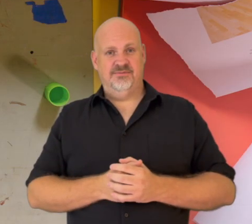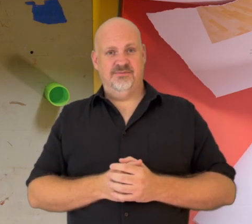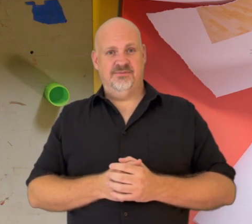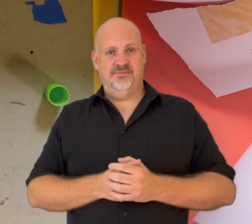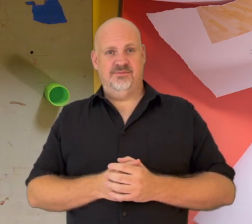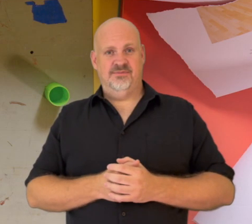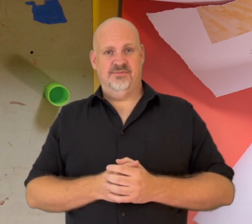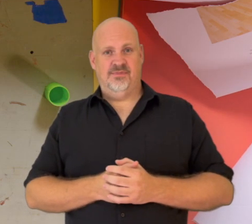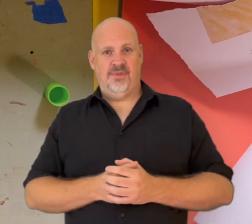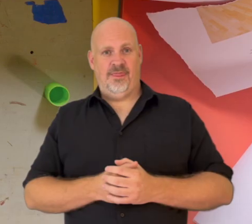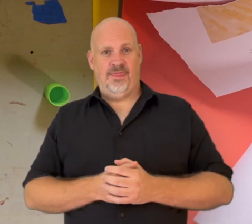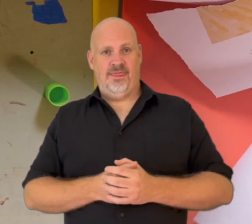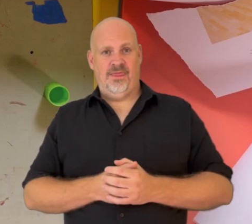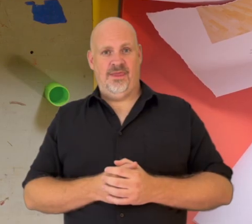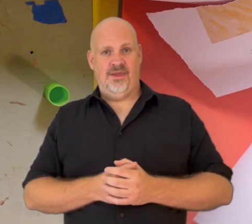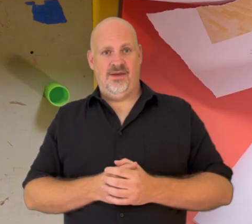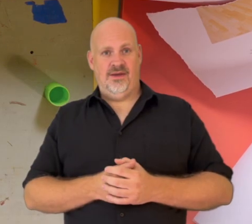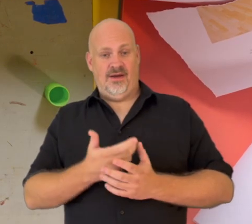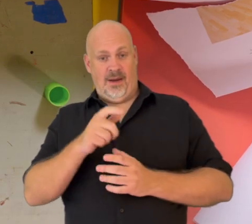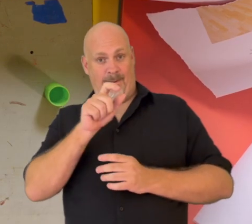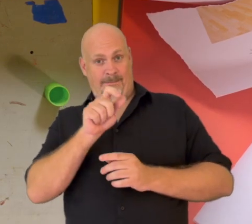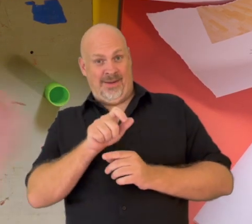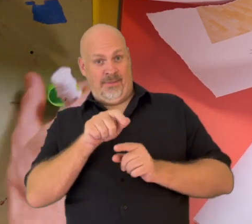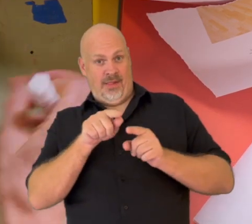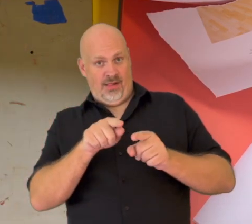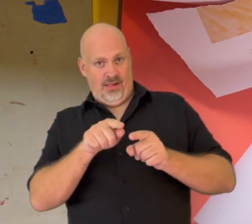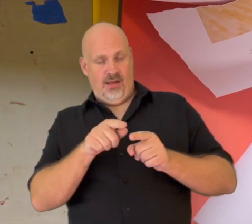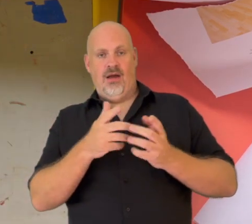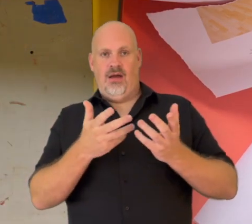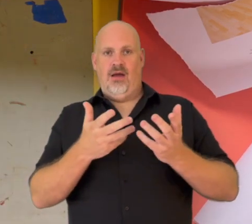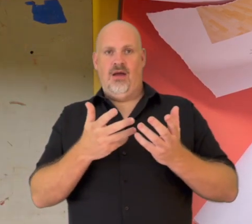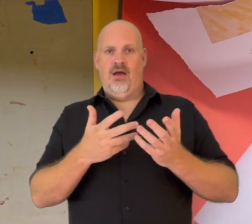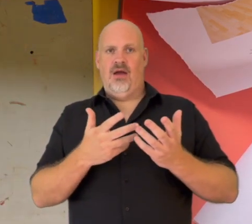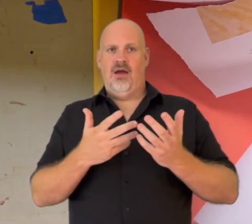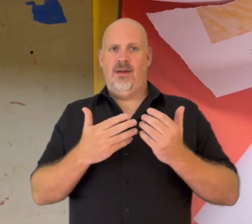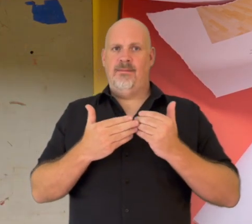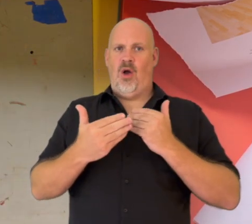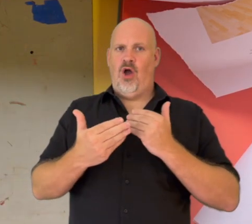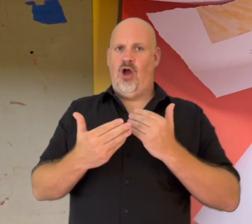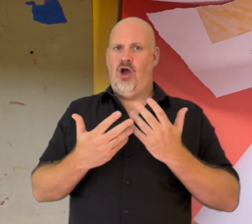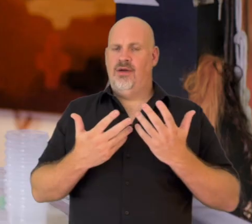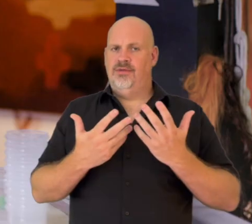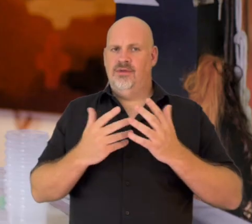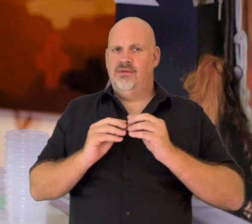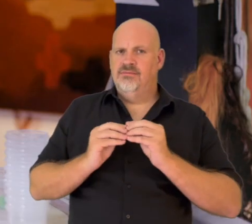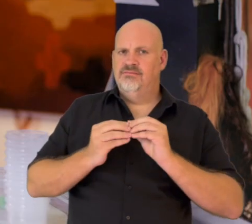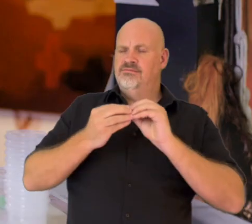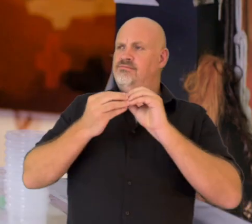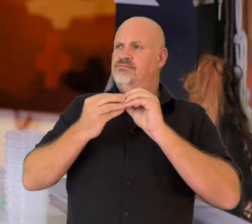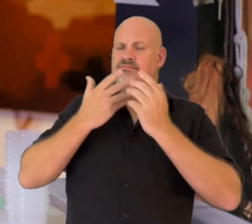some people it becomes very autobiographical and they start making pictures that really relate to their